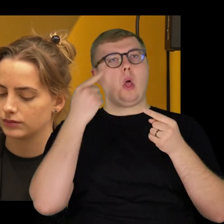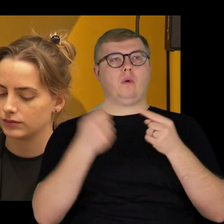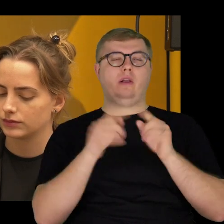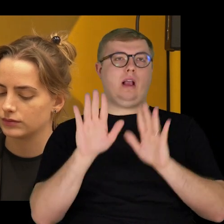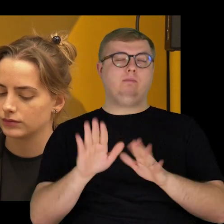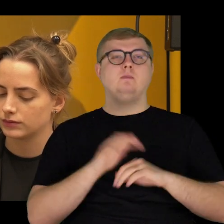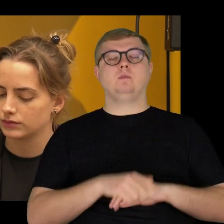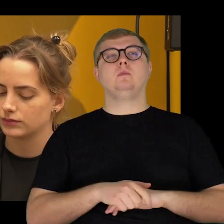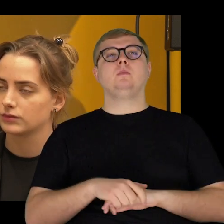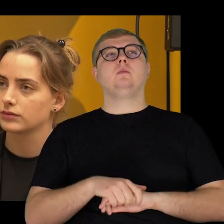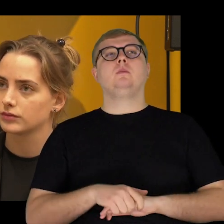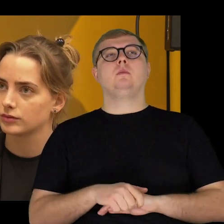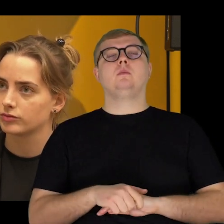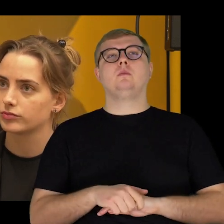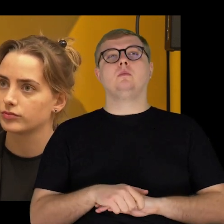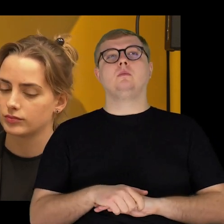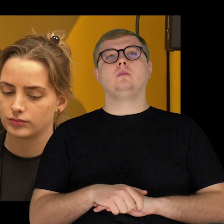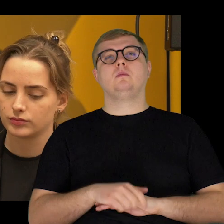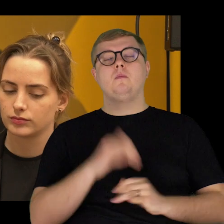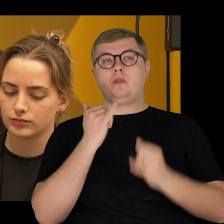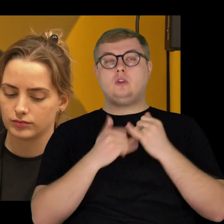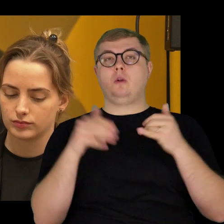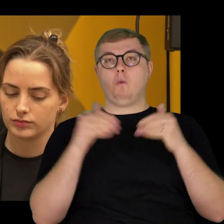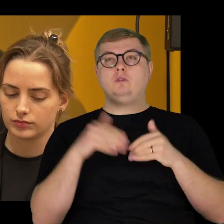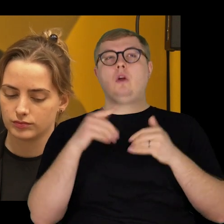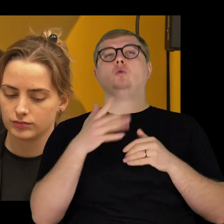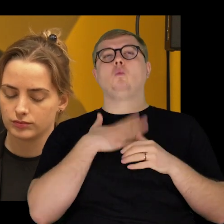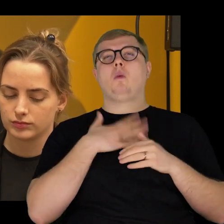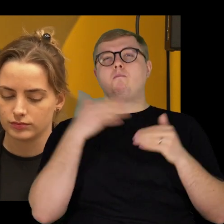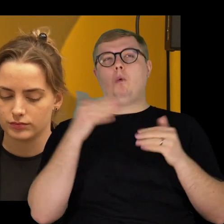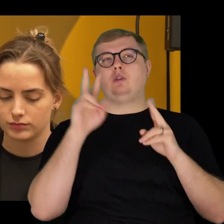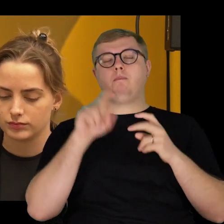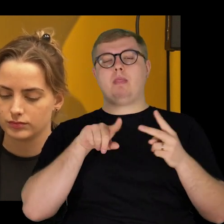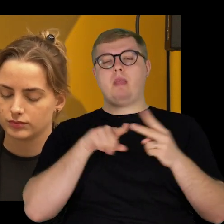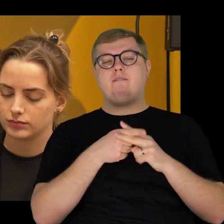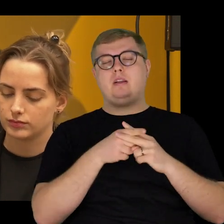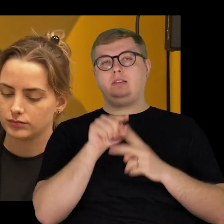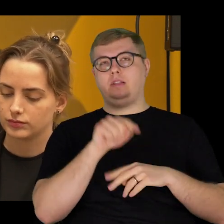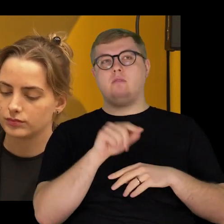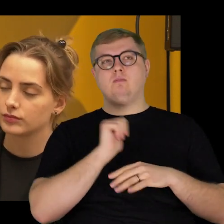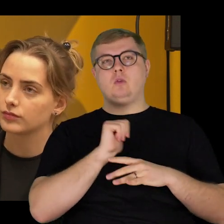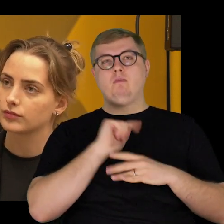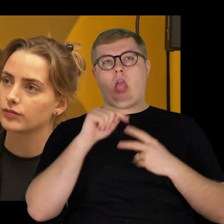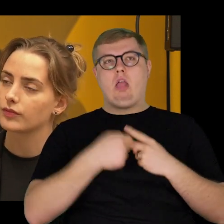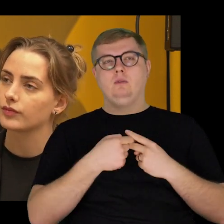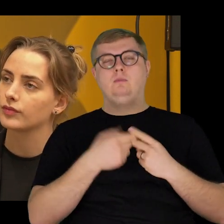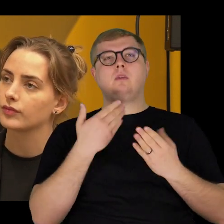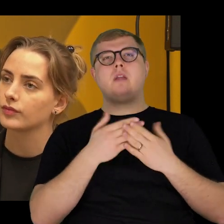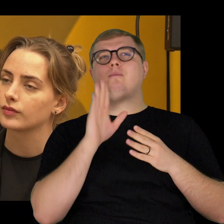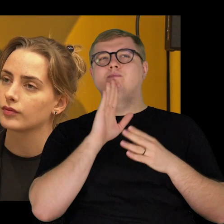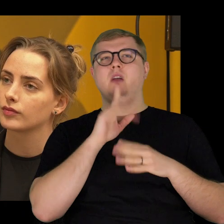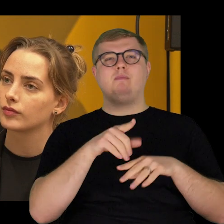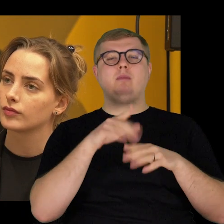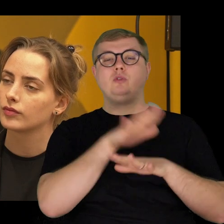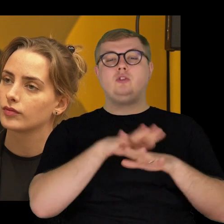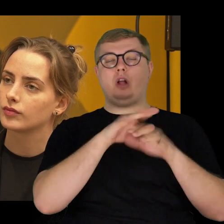can be, I mean, it is, maybe you could read it as an intervention in its own right. You know, it's a way of trying to break down that space. And some of our